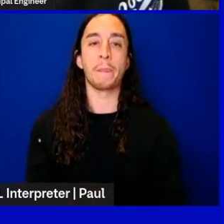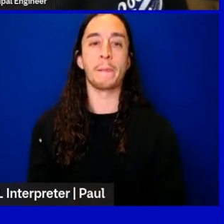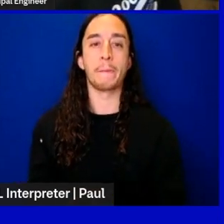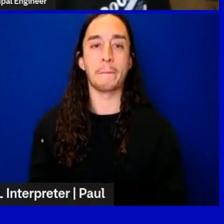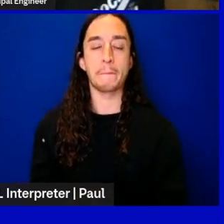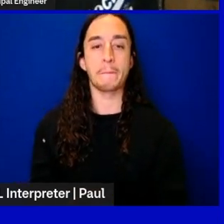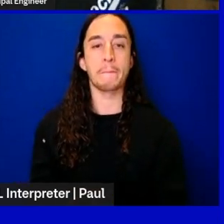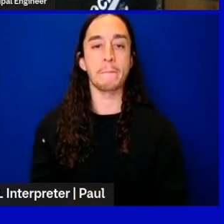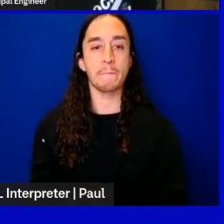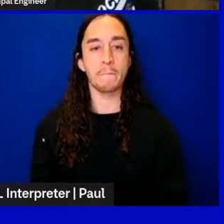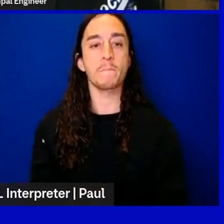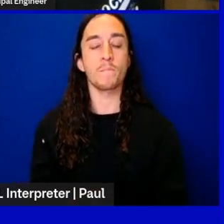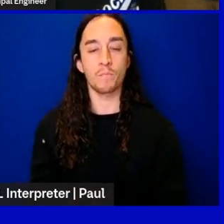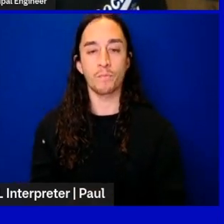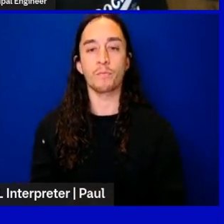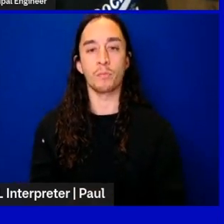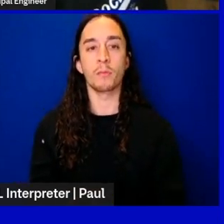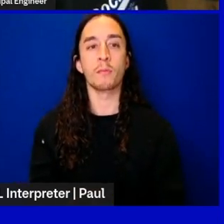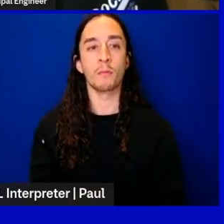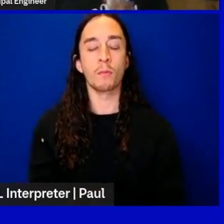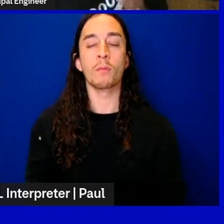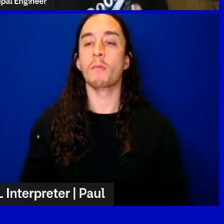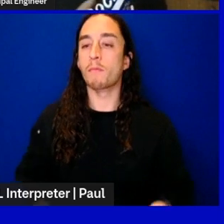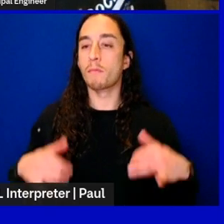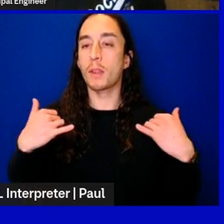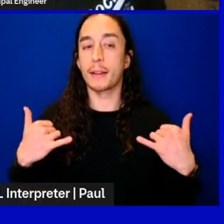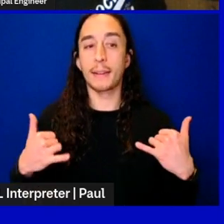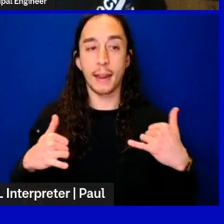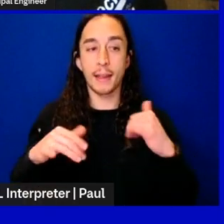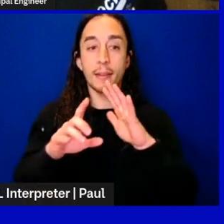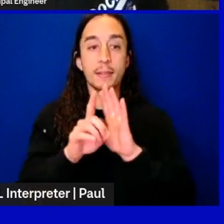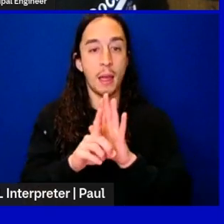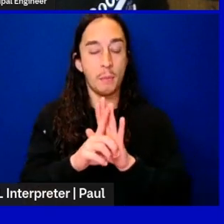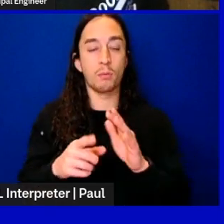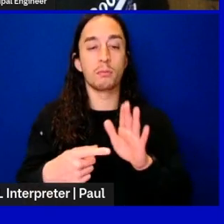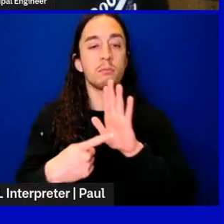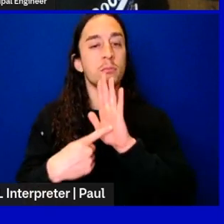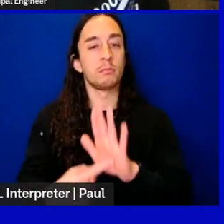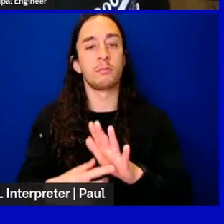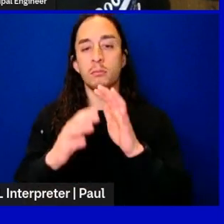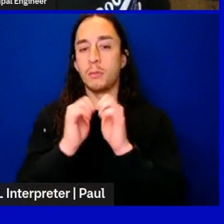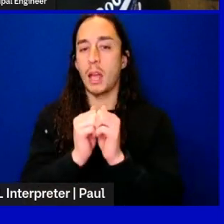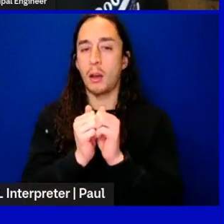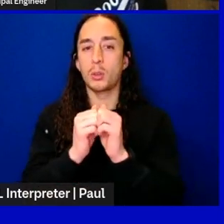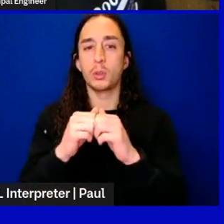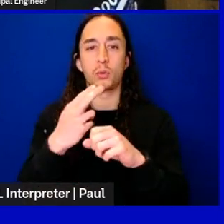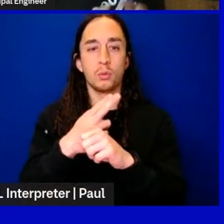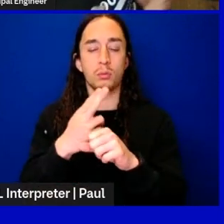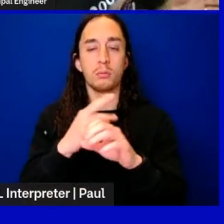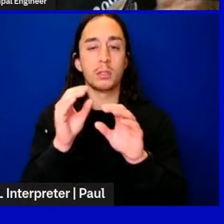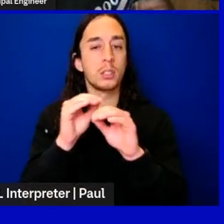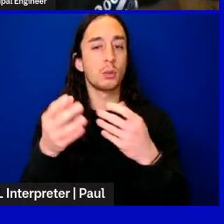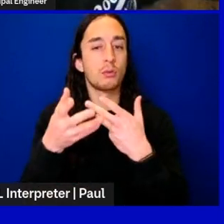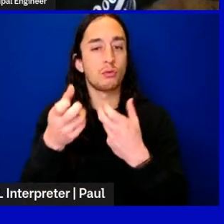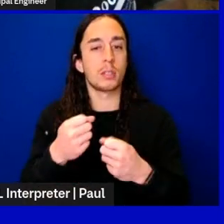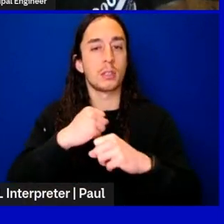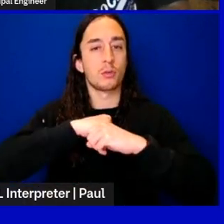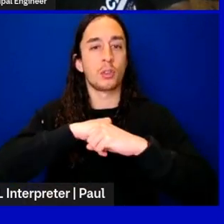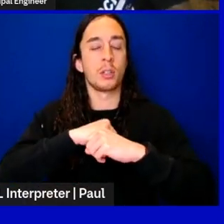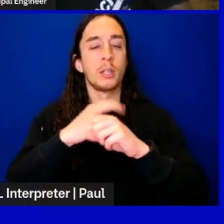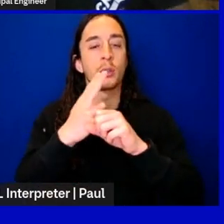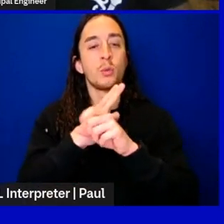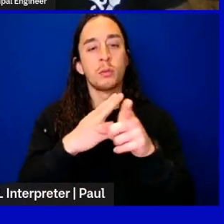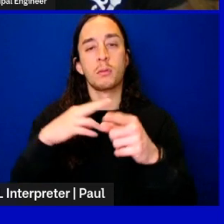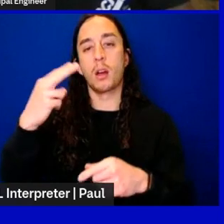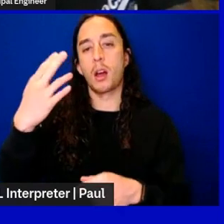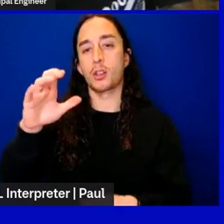Now, in today's demonstrations, I'm going to show you like how you can make use of the zero trust security by using this HashiCorp